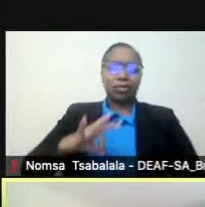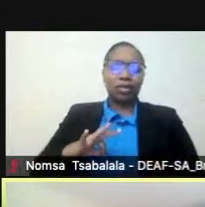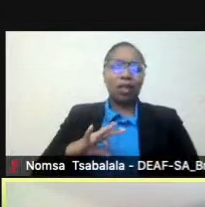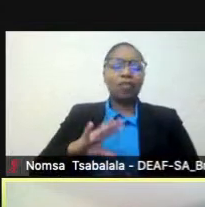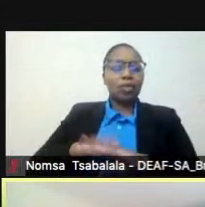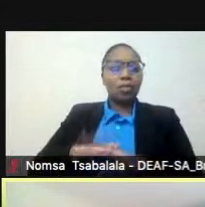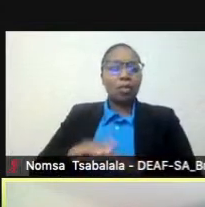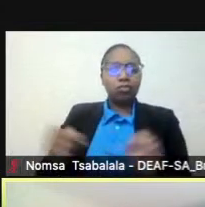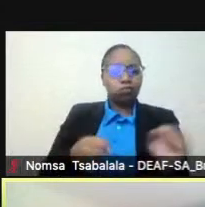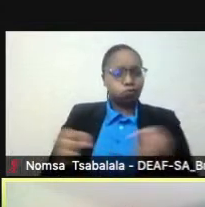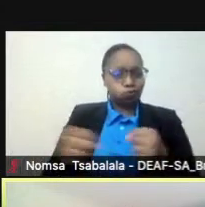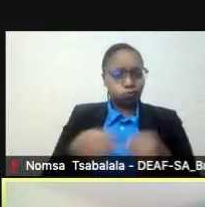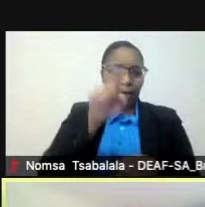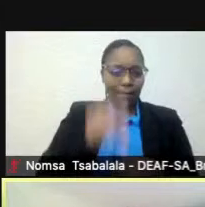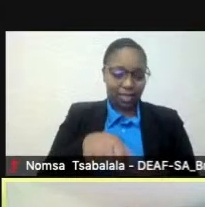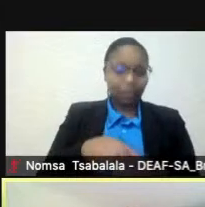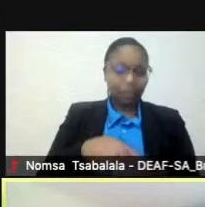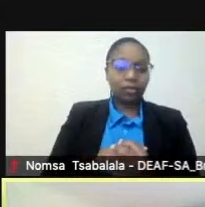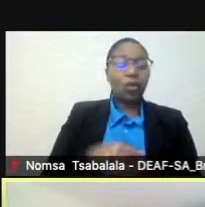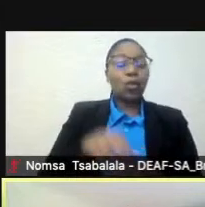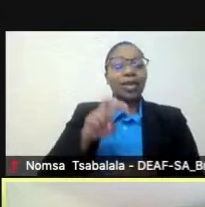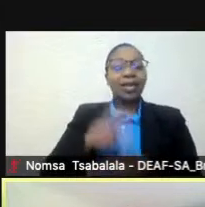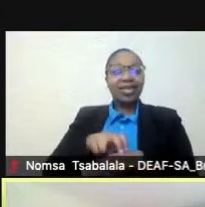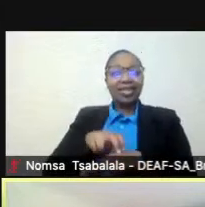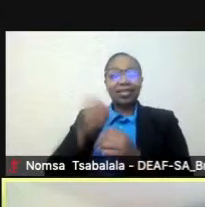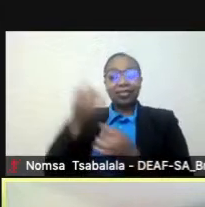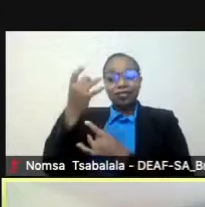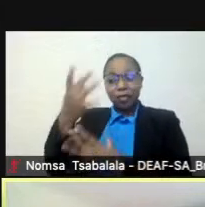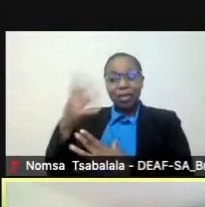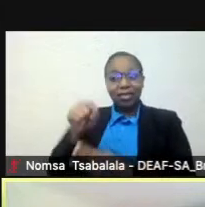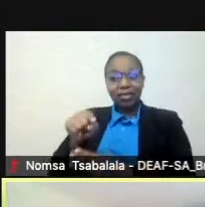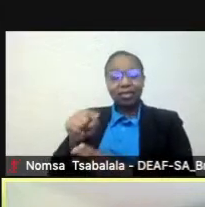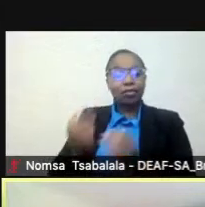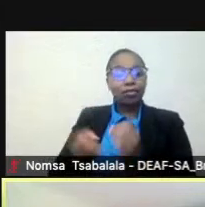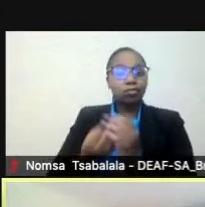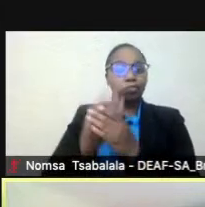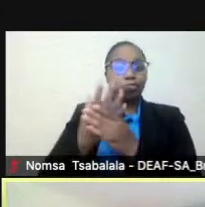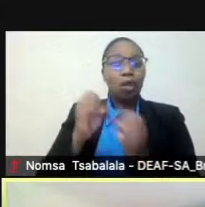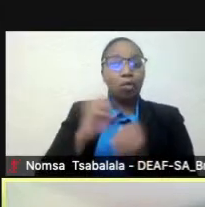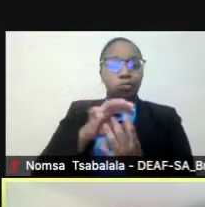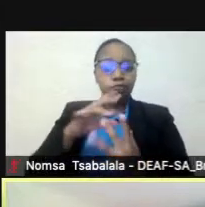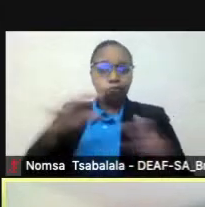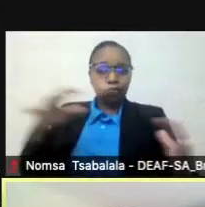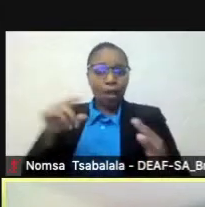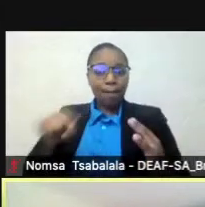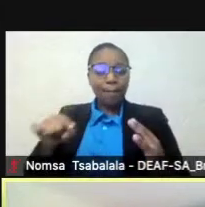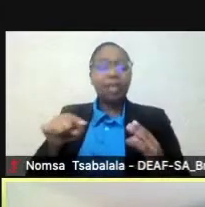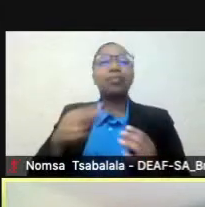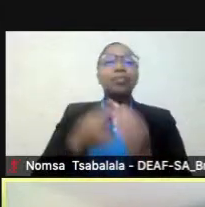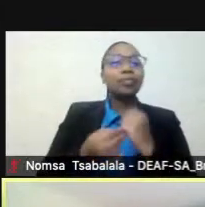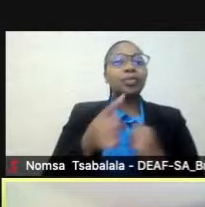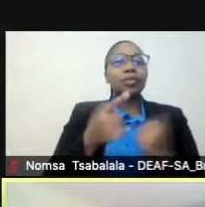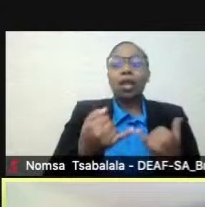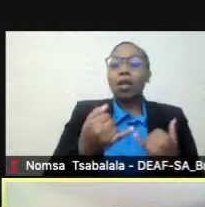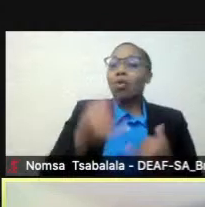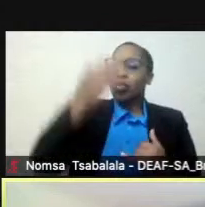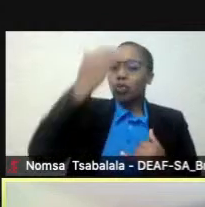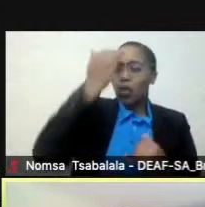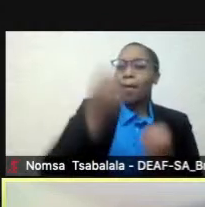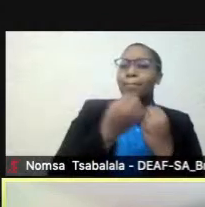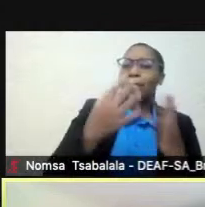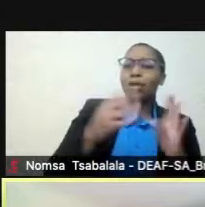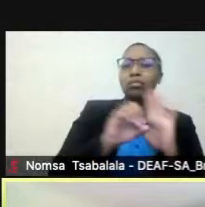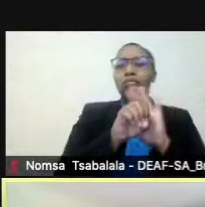Minister highlighted, both in terms of disease severity. So at this stage, I know there's been lots of, in the media on this being,